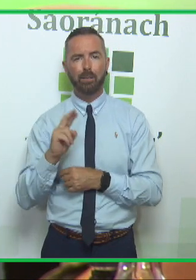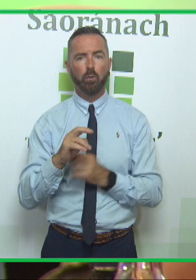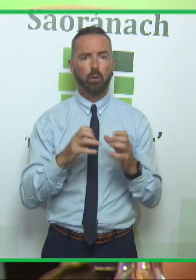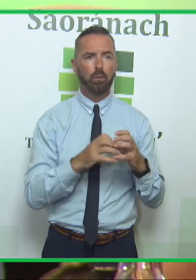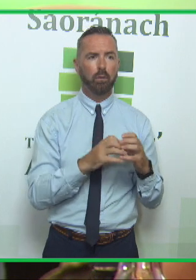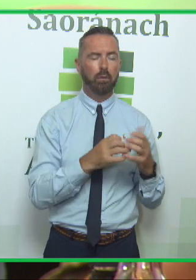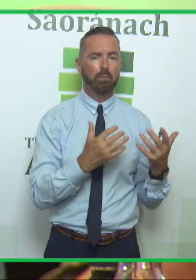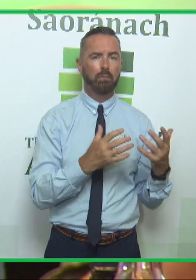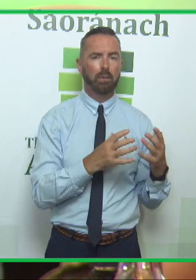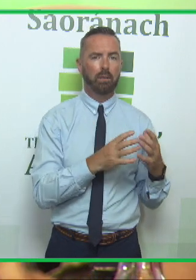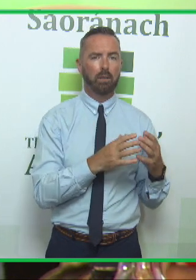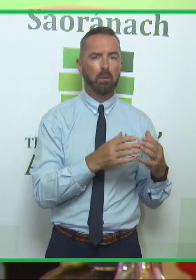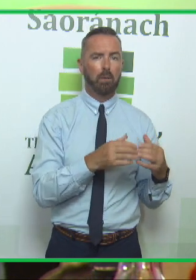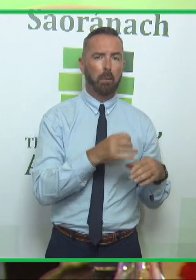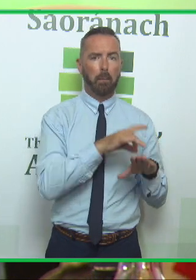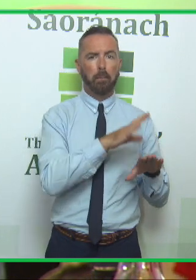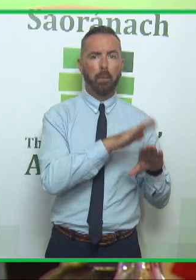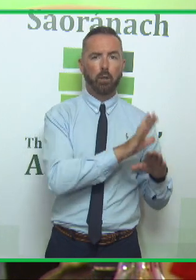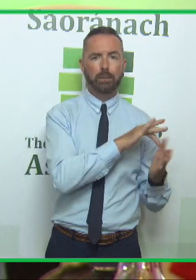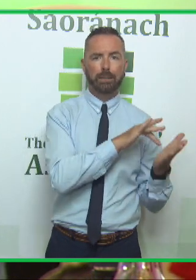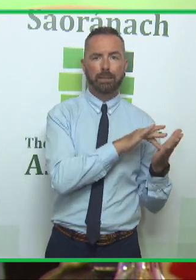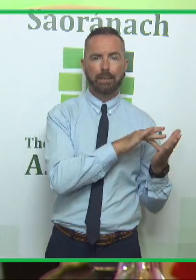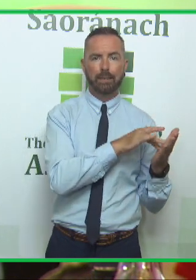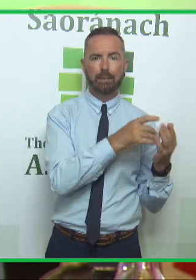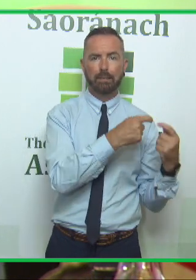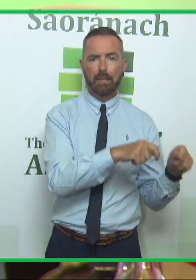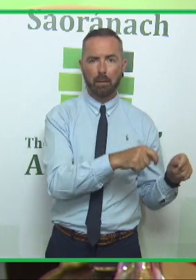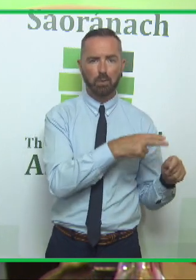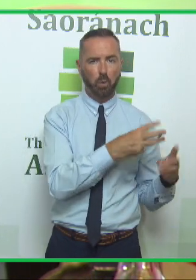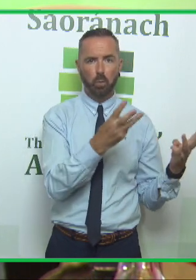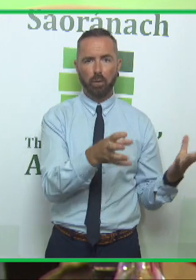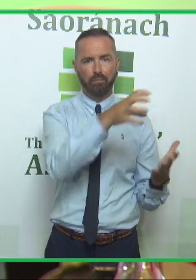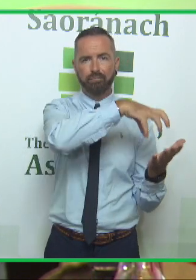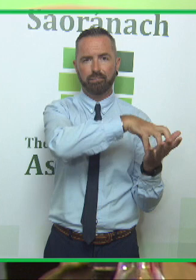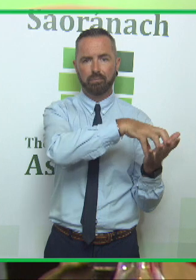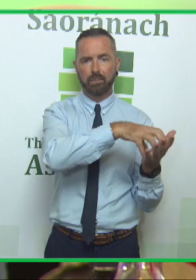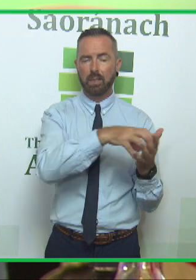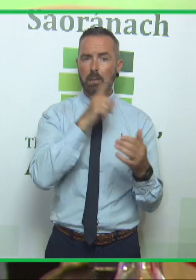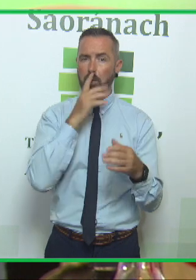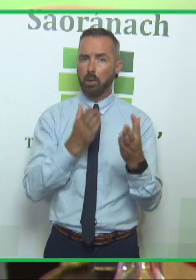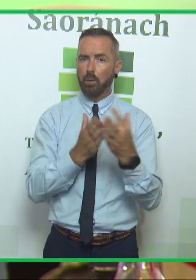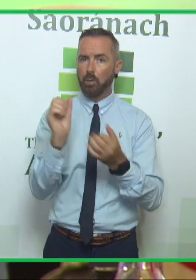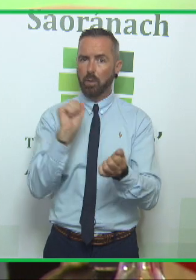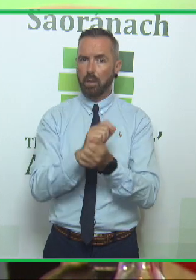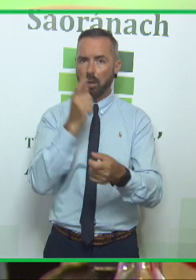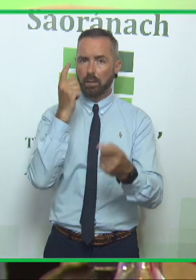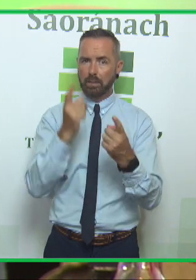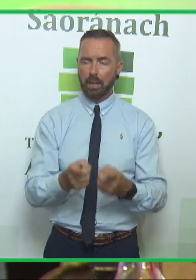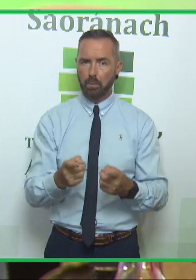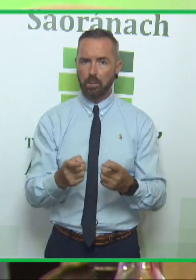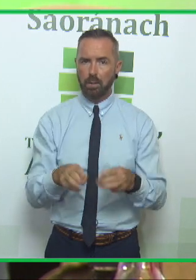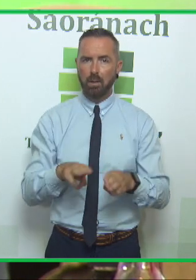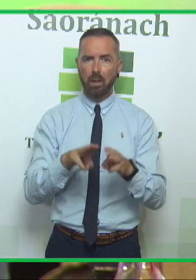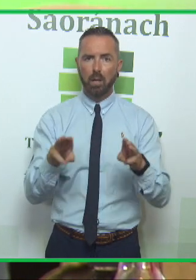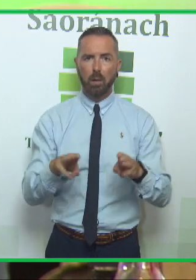centres. But Okay. But the services are there, even during lockdown, when some of the services, say in Meath, were closed down, people